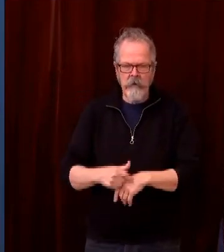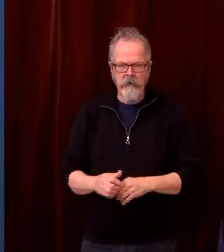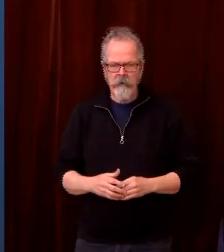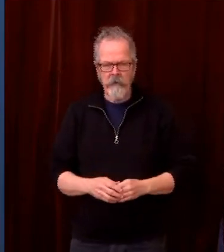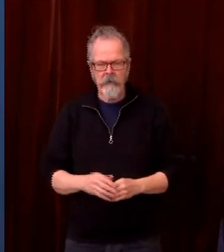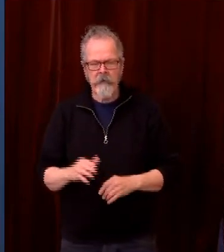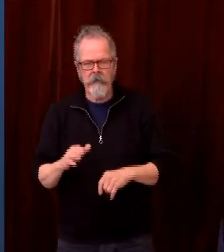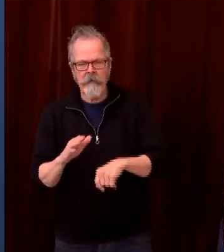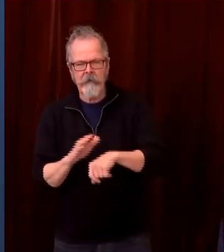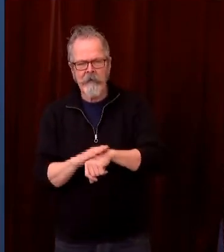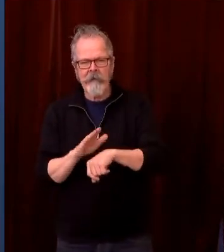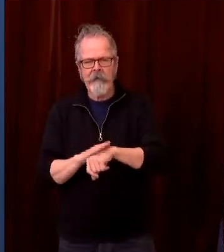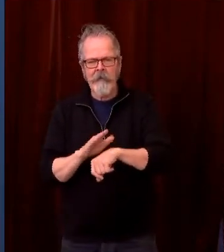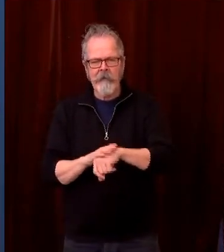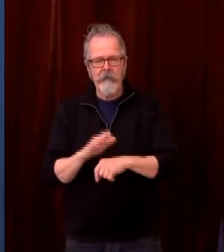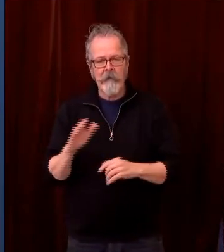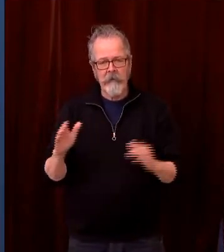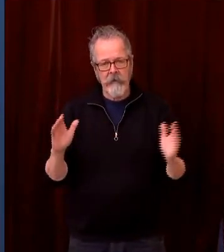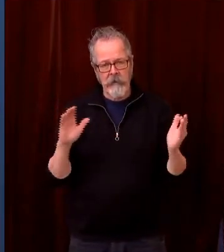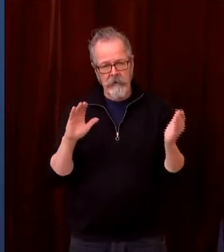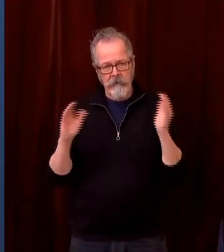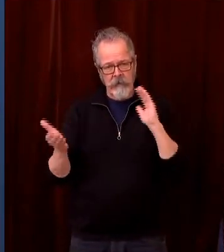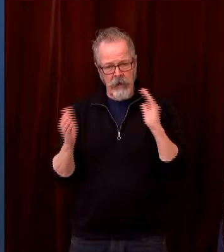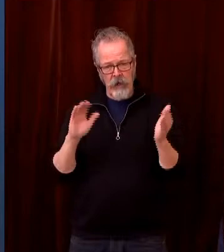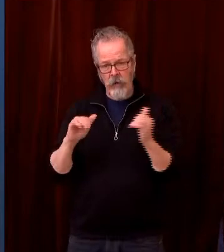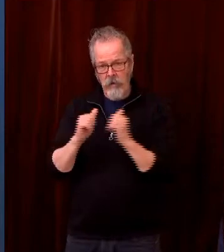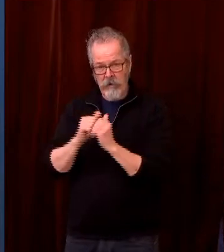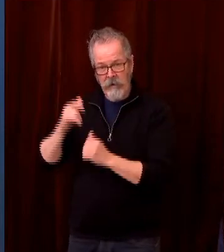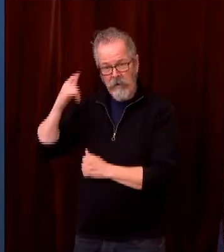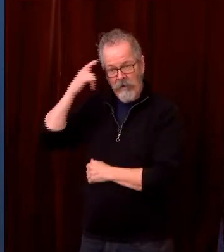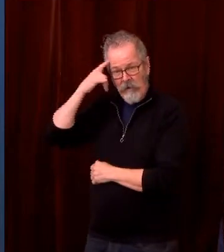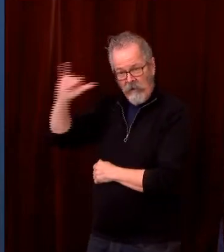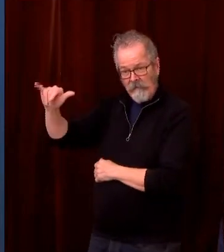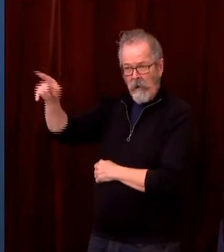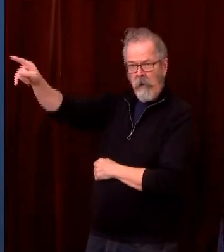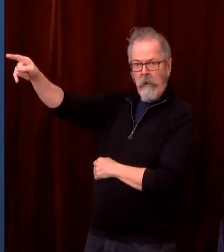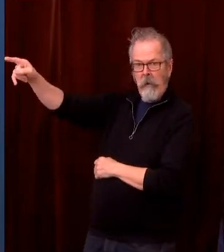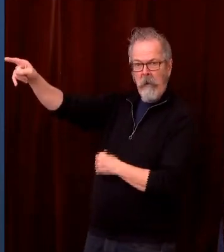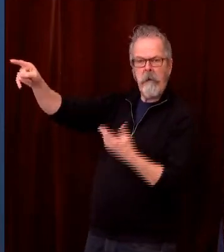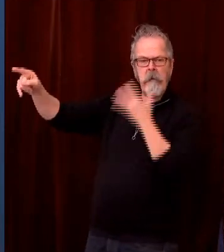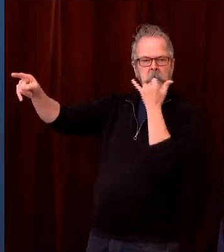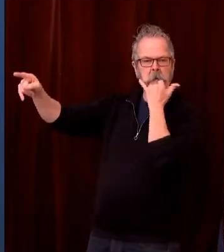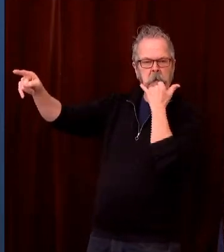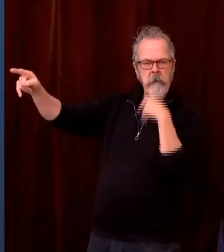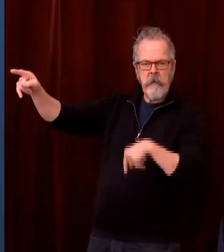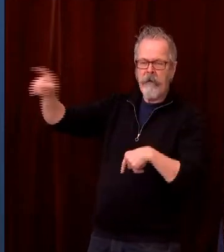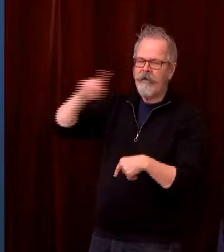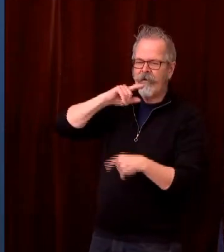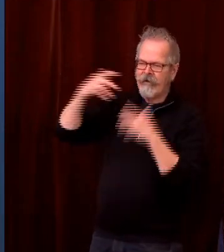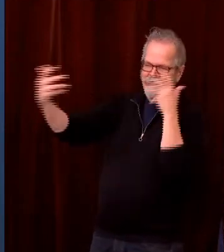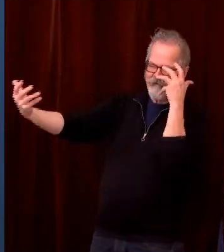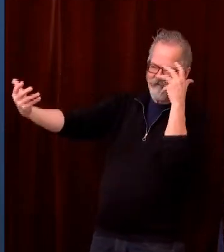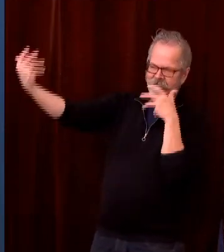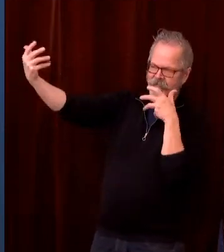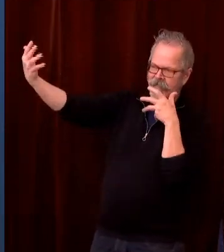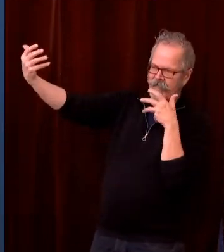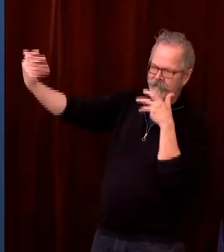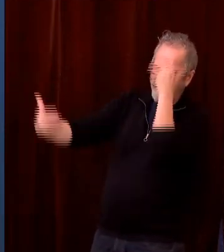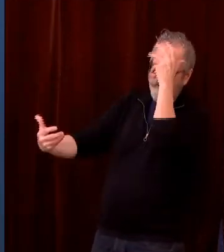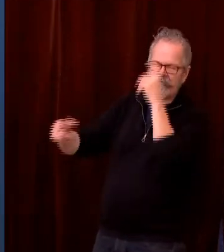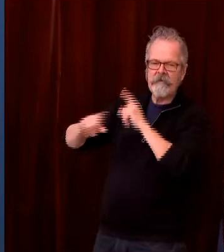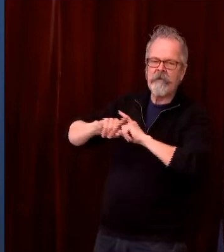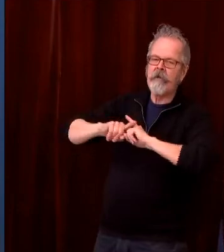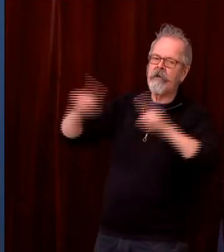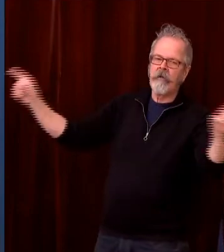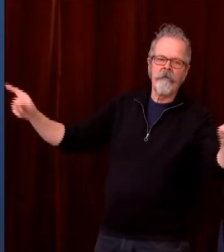thought that all restrictions were lifted because of a headline from California. That is not the case. They essentially have just gone to a local by